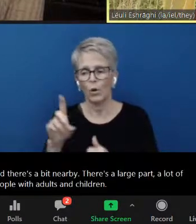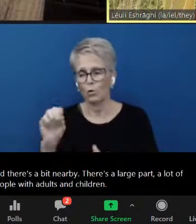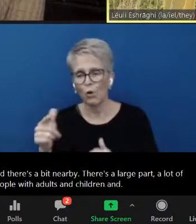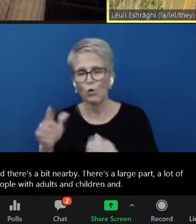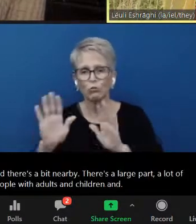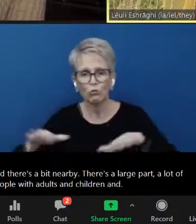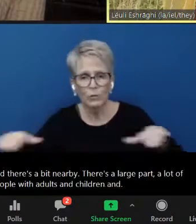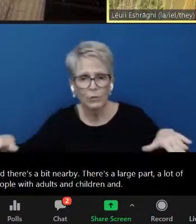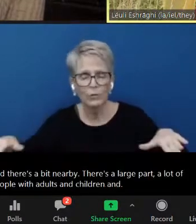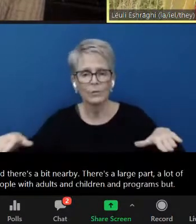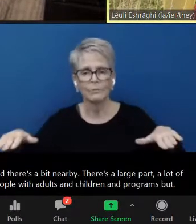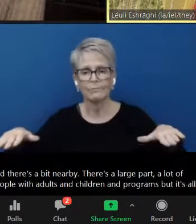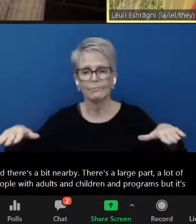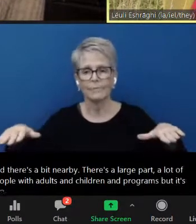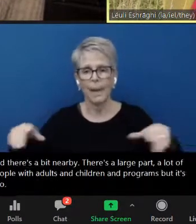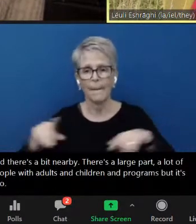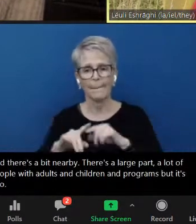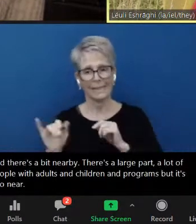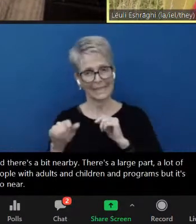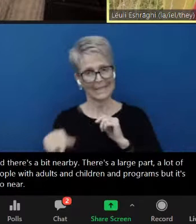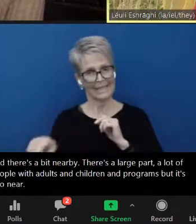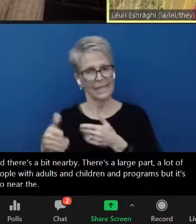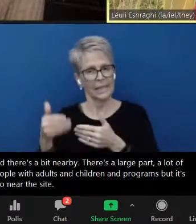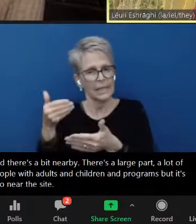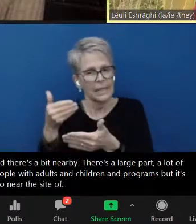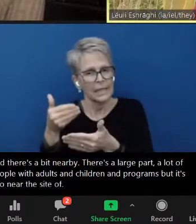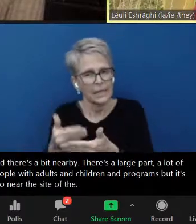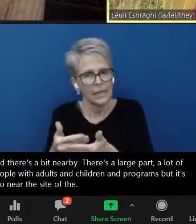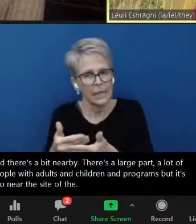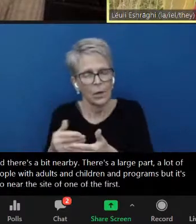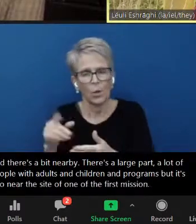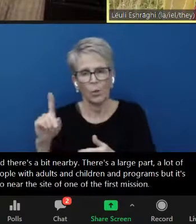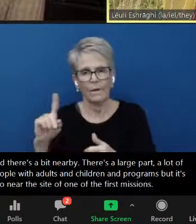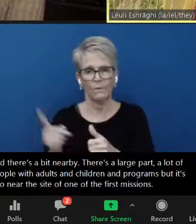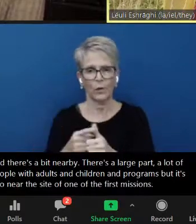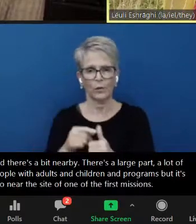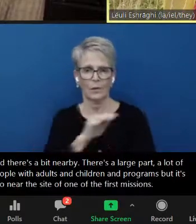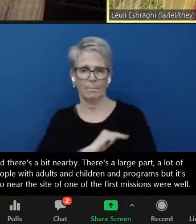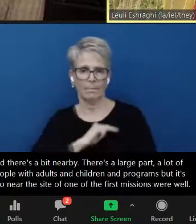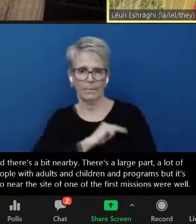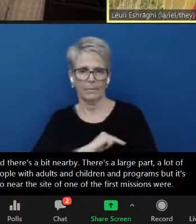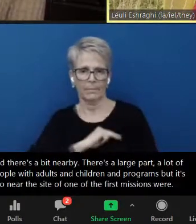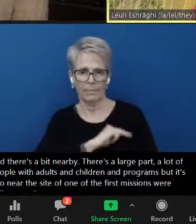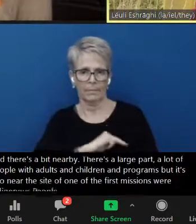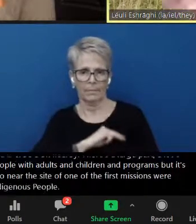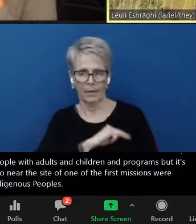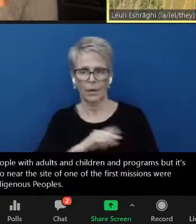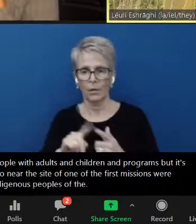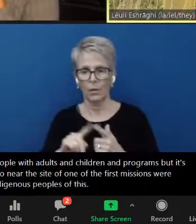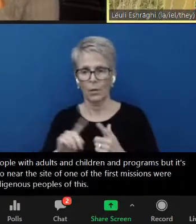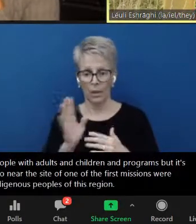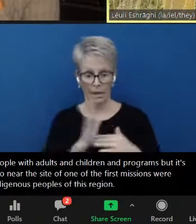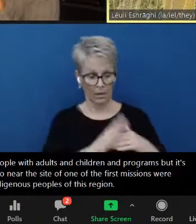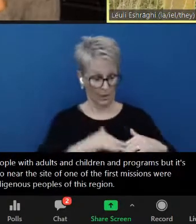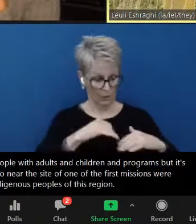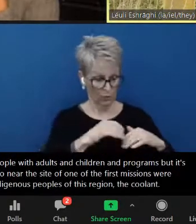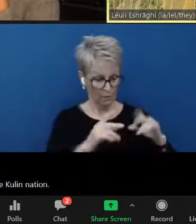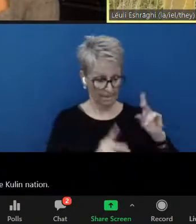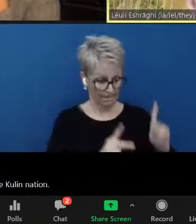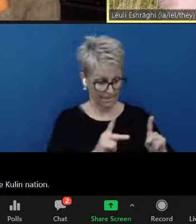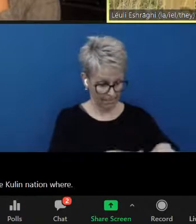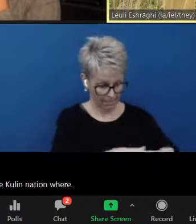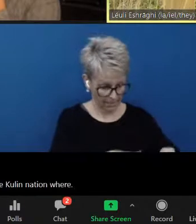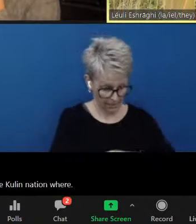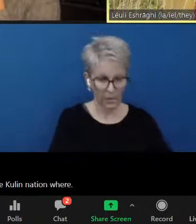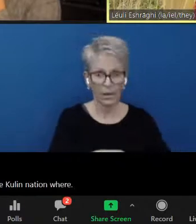and prams. But it's also near the site of one of the first missions where indigenous peoples of this region, the Kulin Nation,